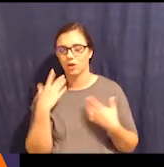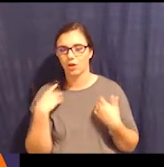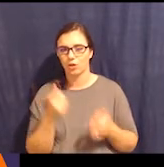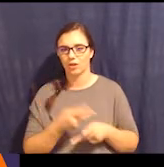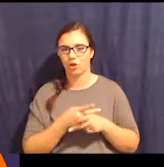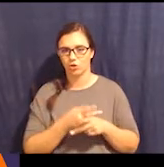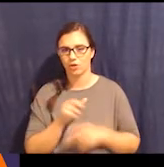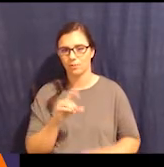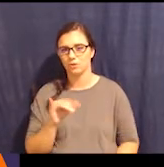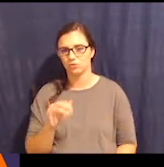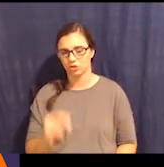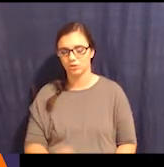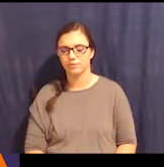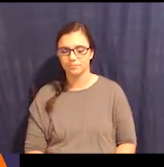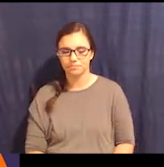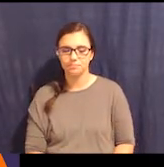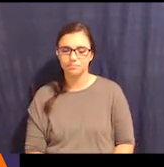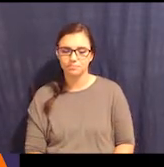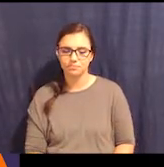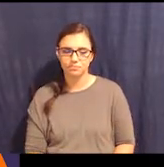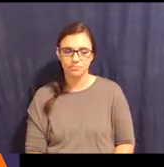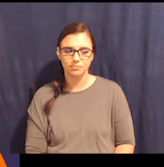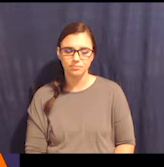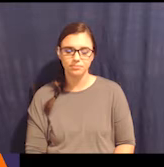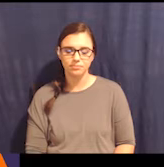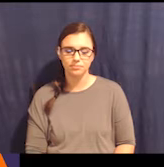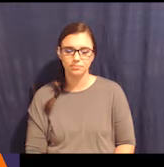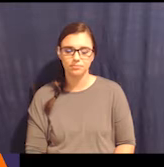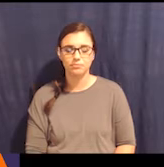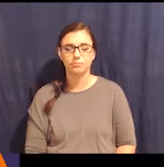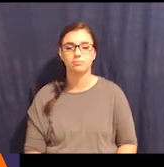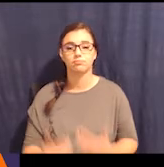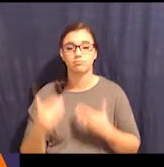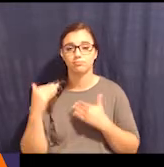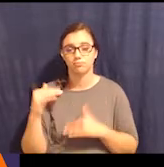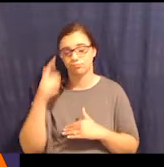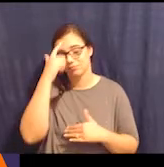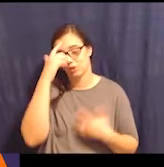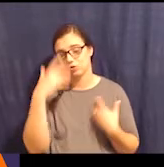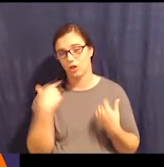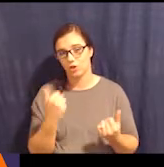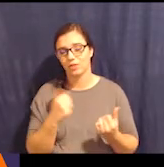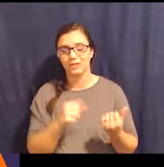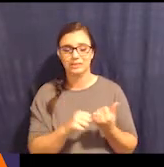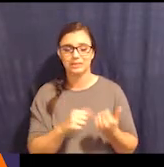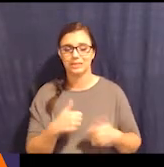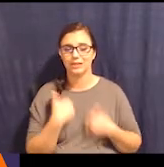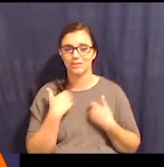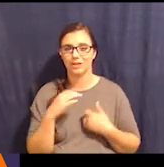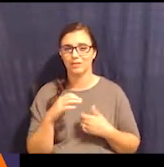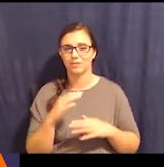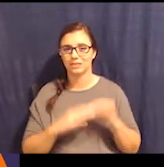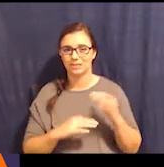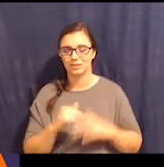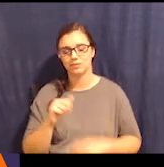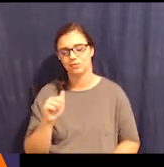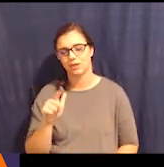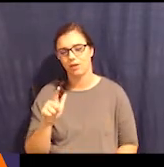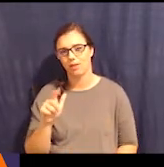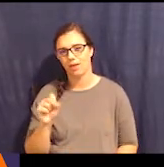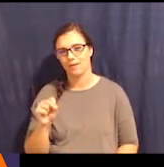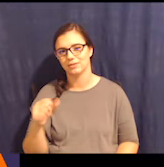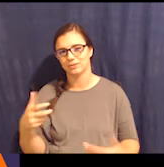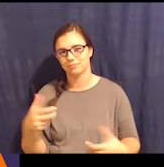Limited mental health assisted living facilities, or ALFs for short, are residential facilities that provide